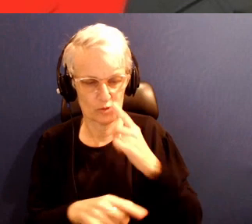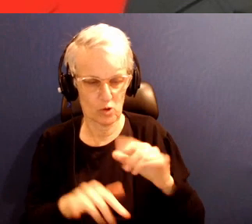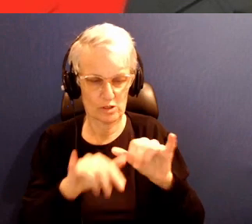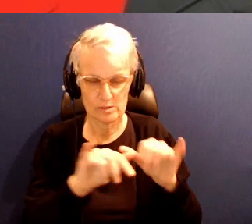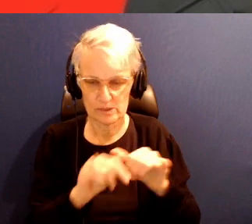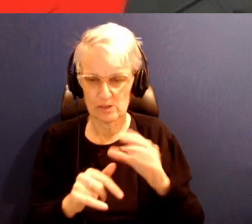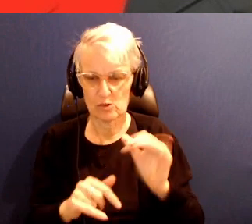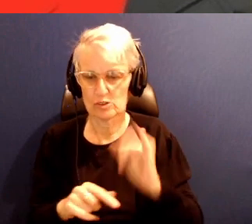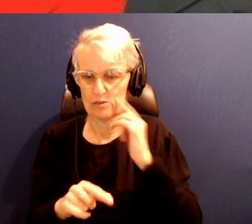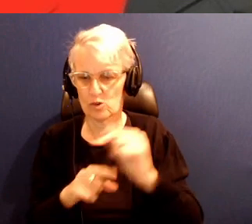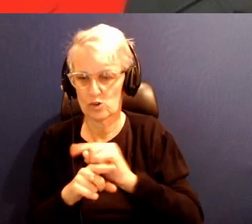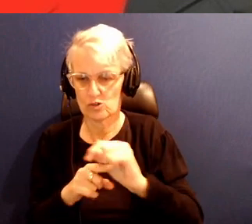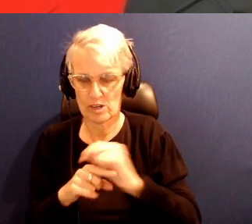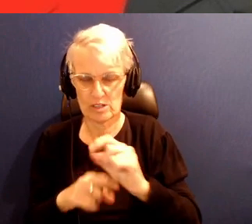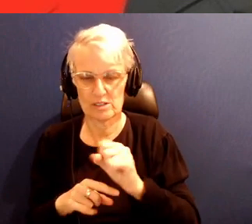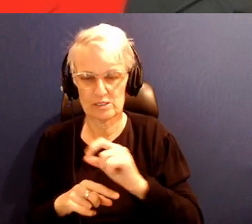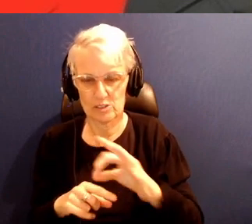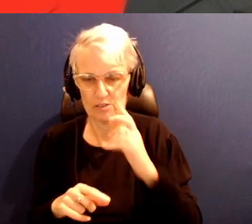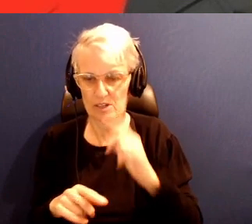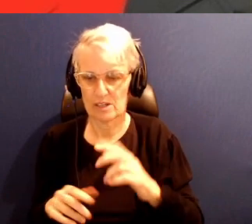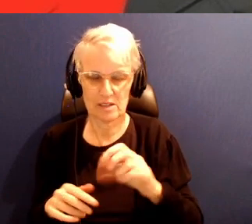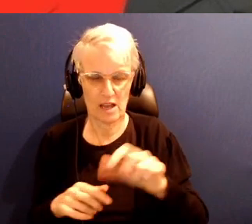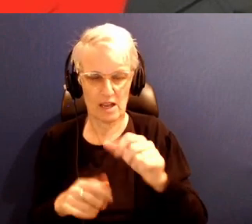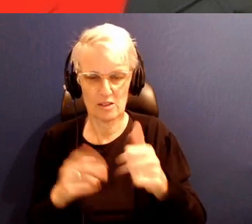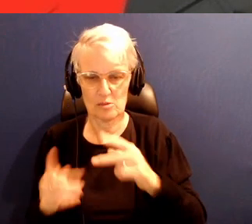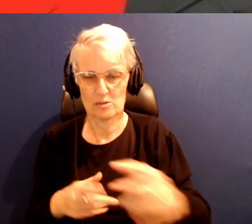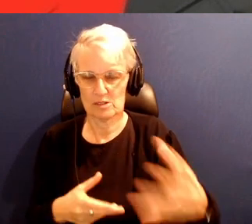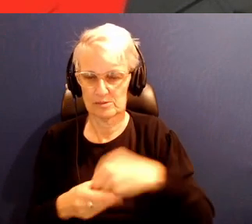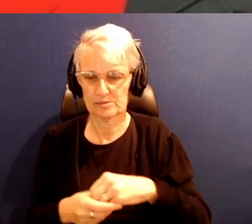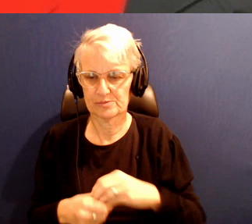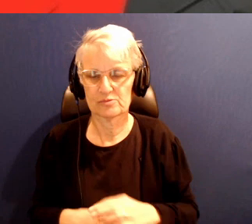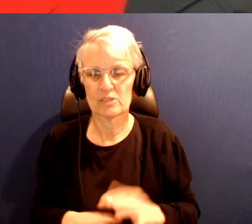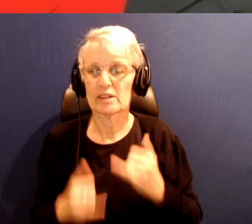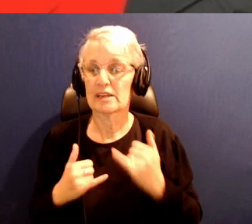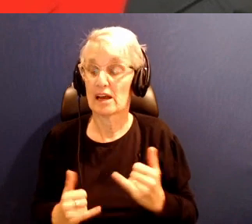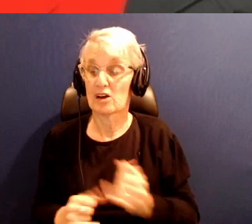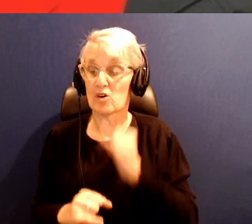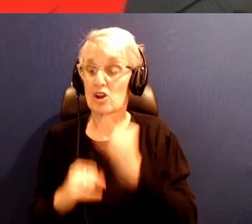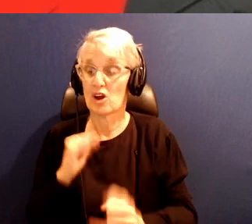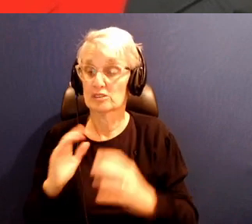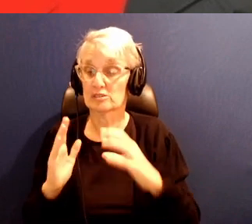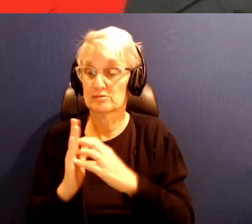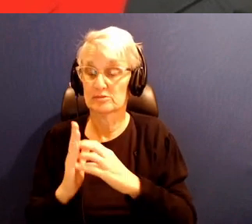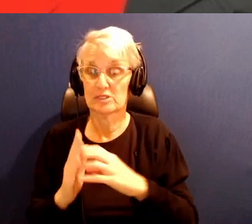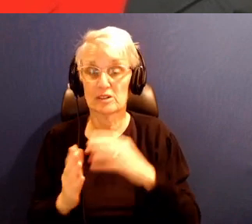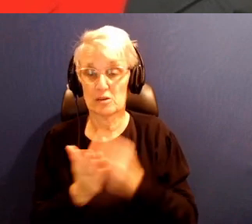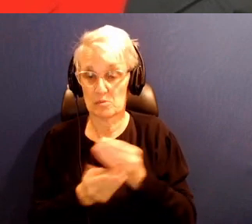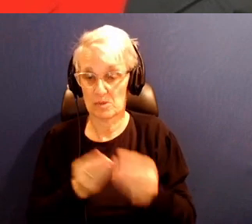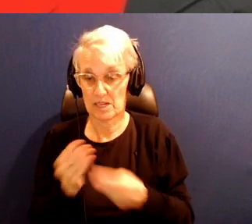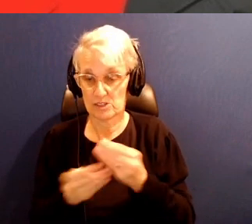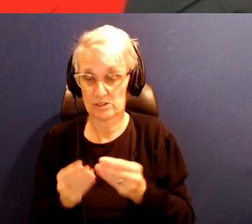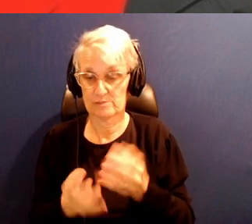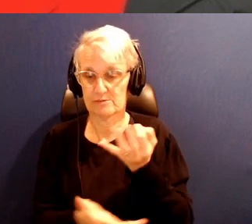instruments, as well as for training staff and stakeholders. We will now move on to our last section to discuss budget